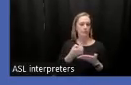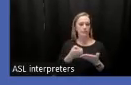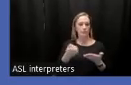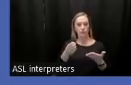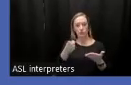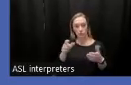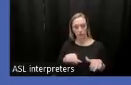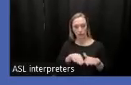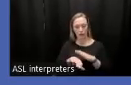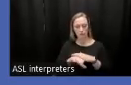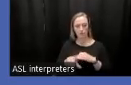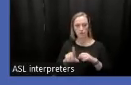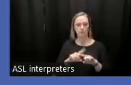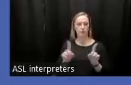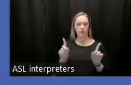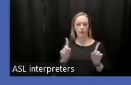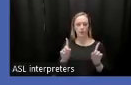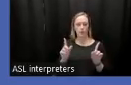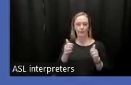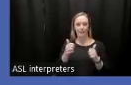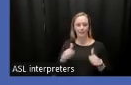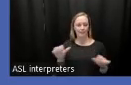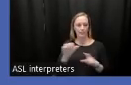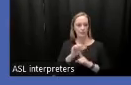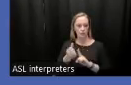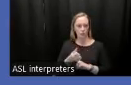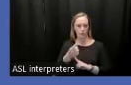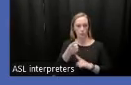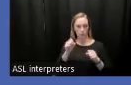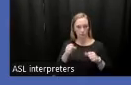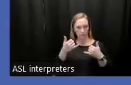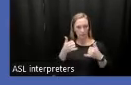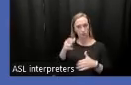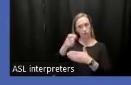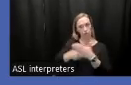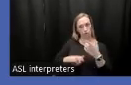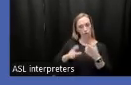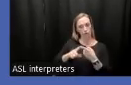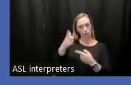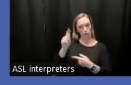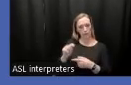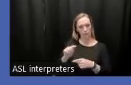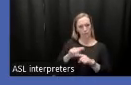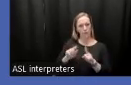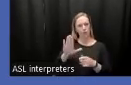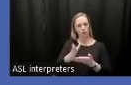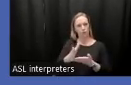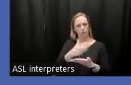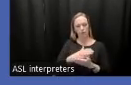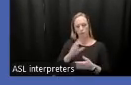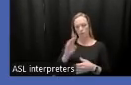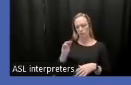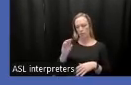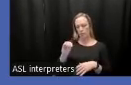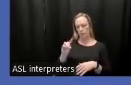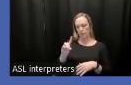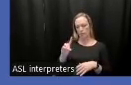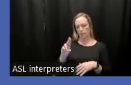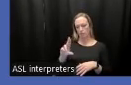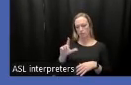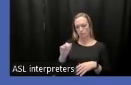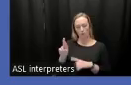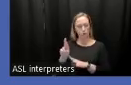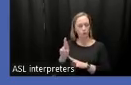to. But in any case, it would still be chargeable to the grant. But because your budget is modular, you're not going to need to do anything like